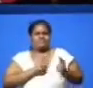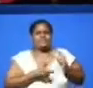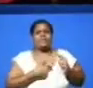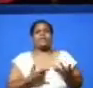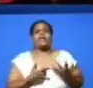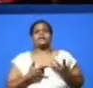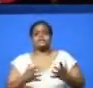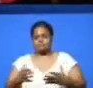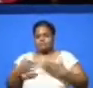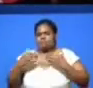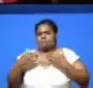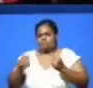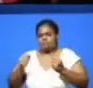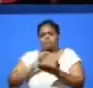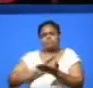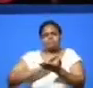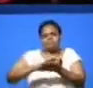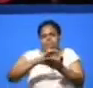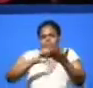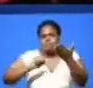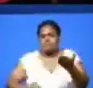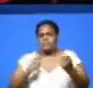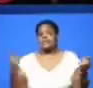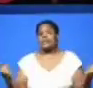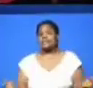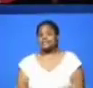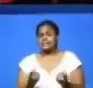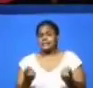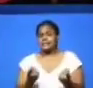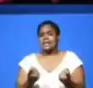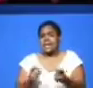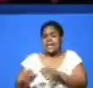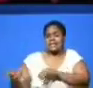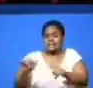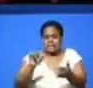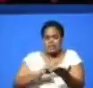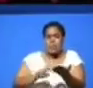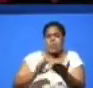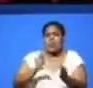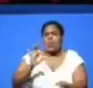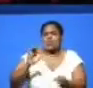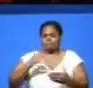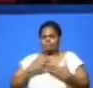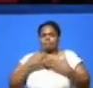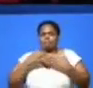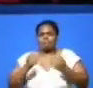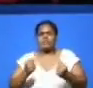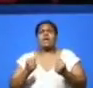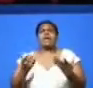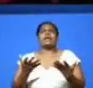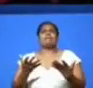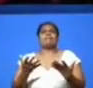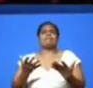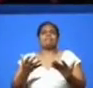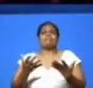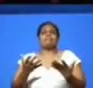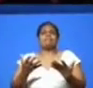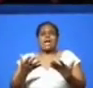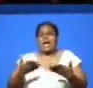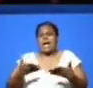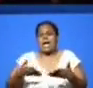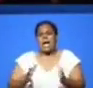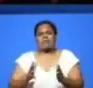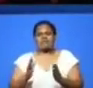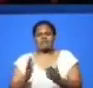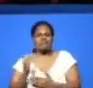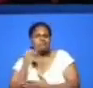are convicted of sin. And the same Holy Ghost that convicts you and make you feel worthless and make you feel